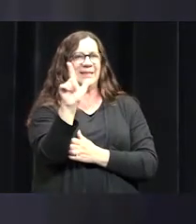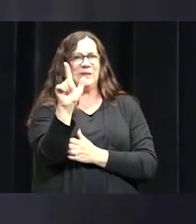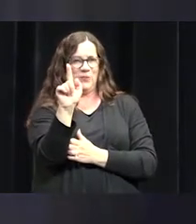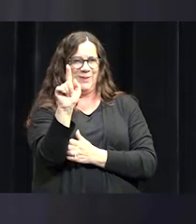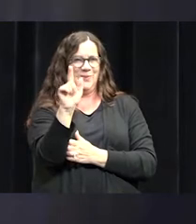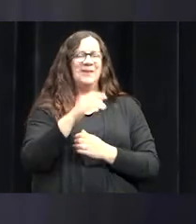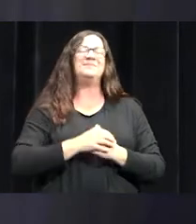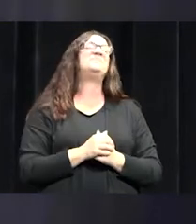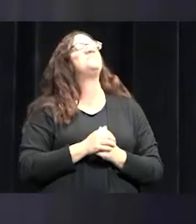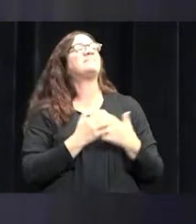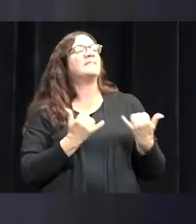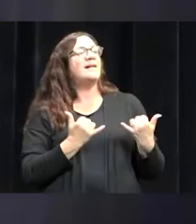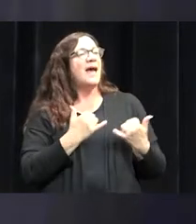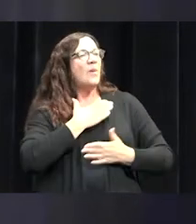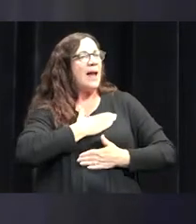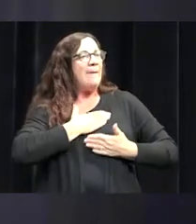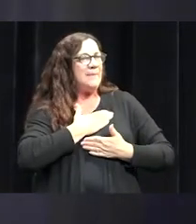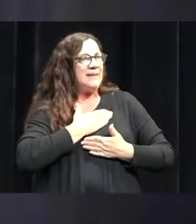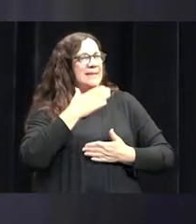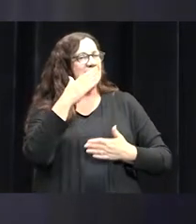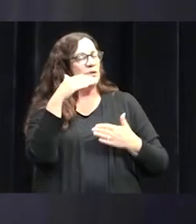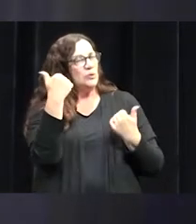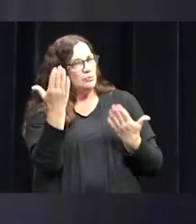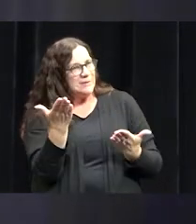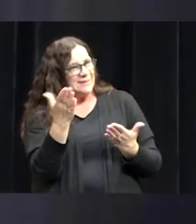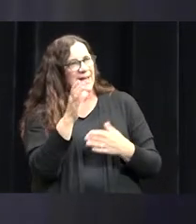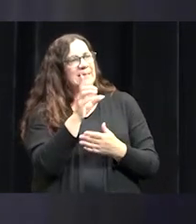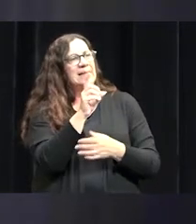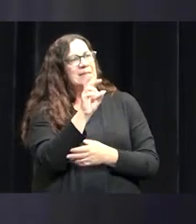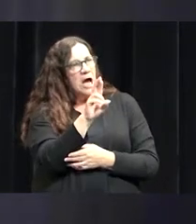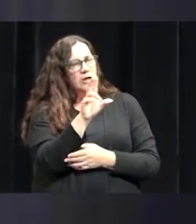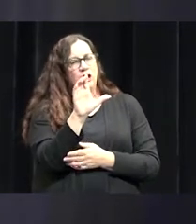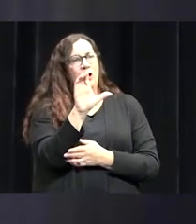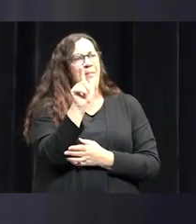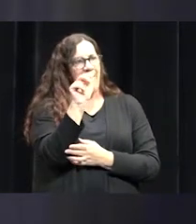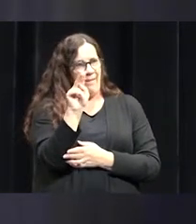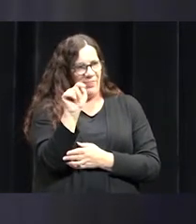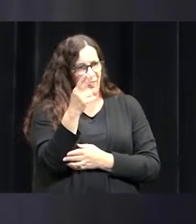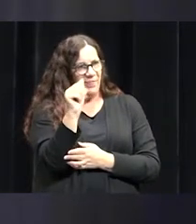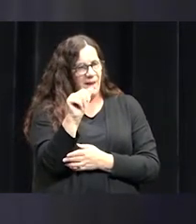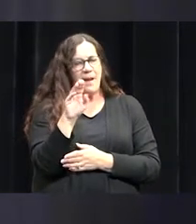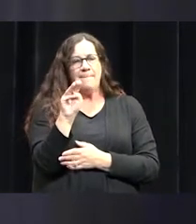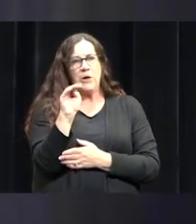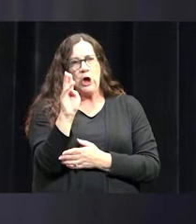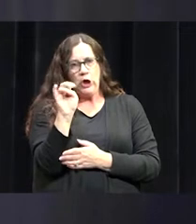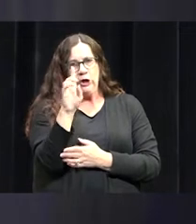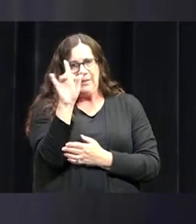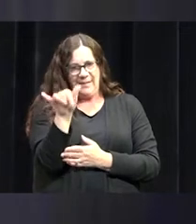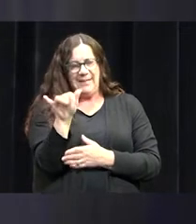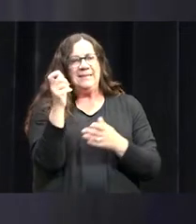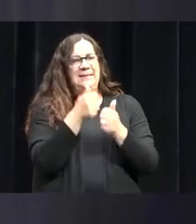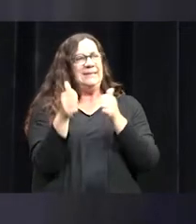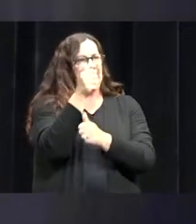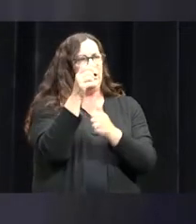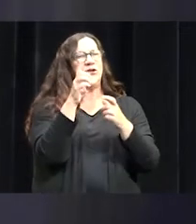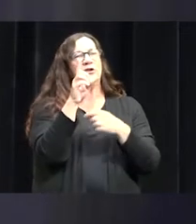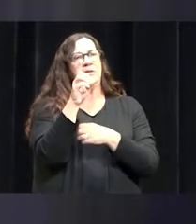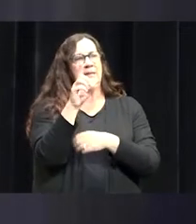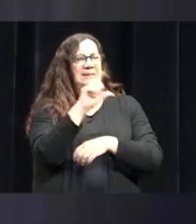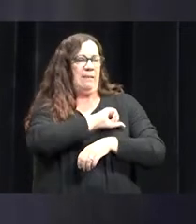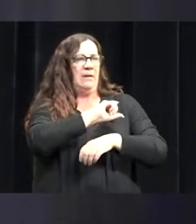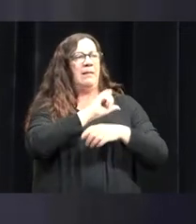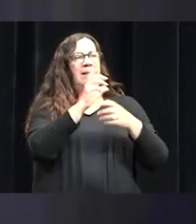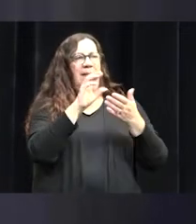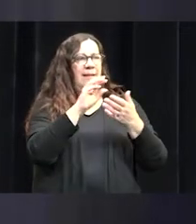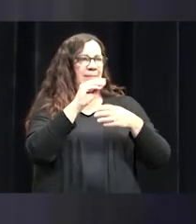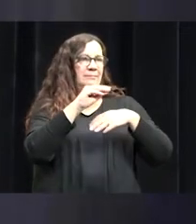now i am pleased to present dr clantha mccurdy senior deputy commissioner for access and